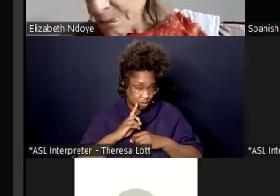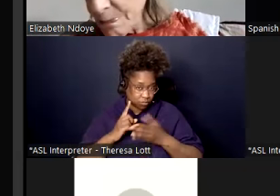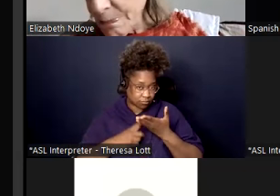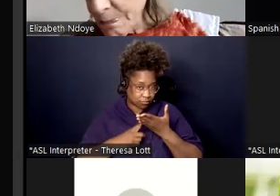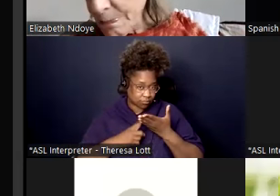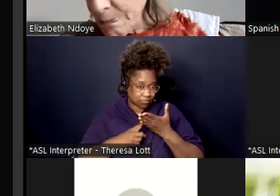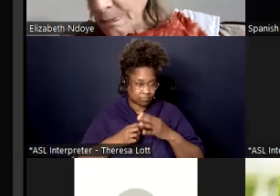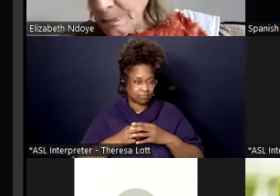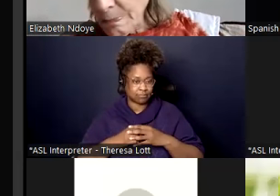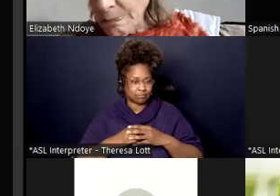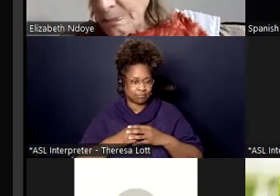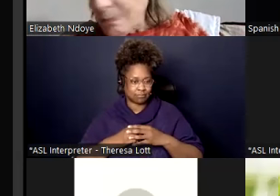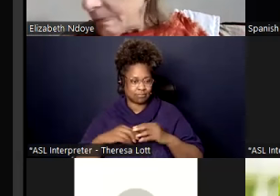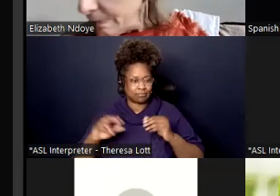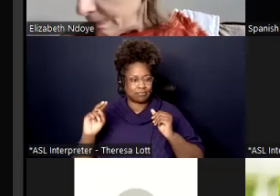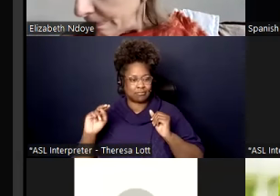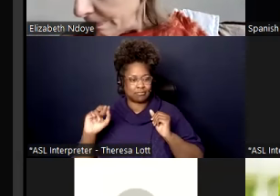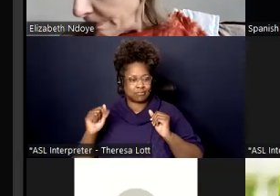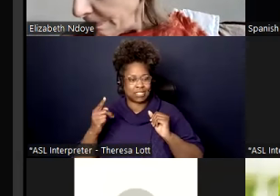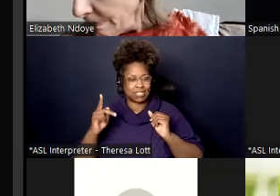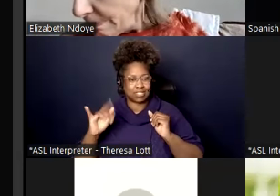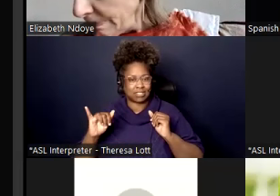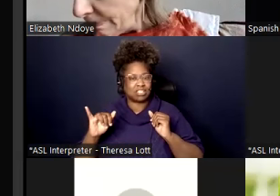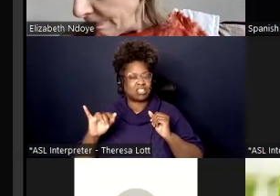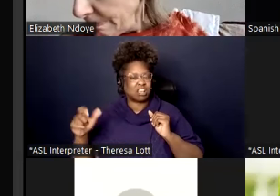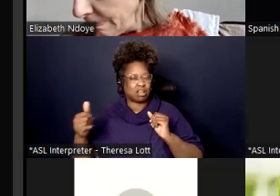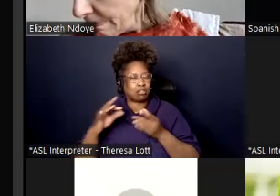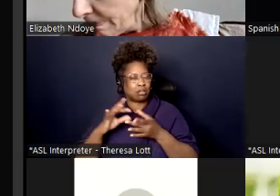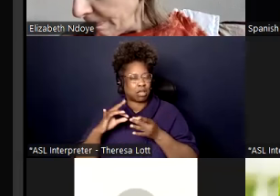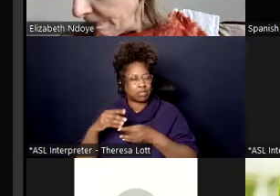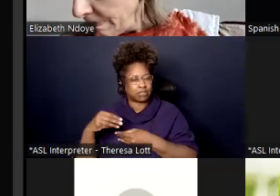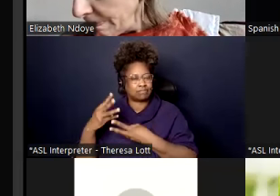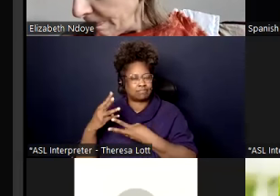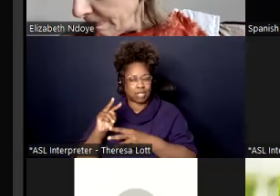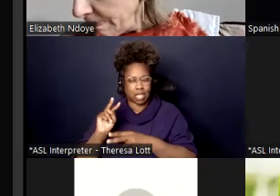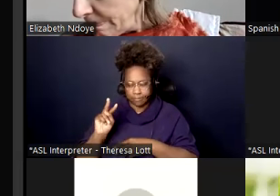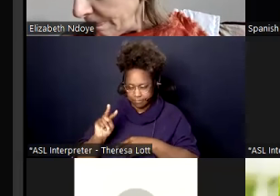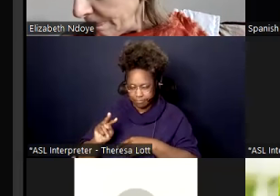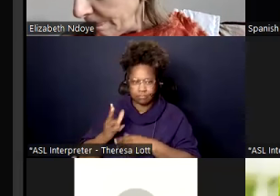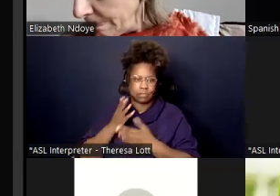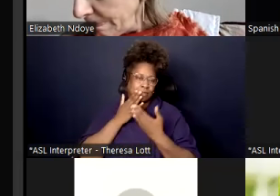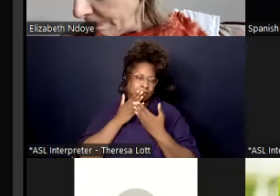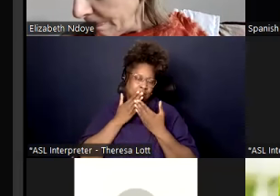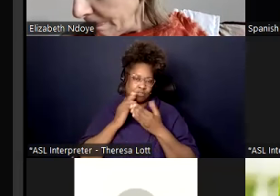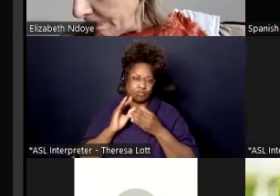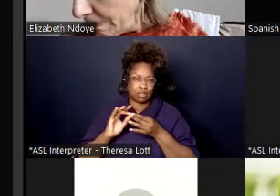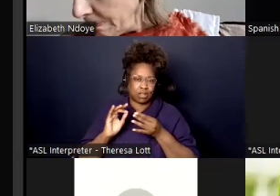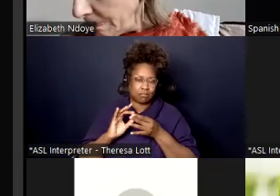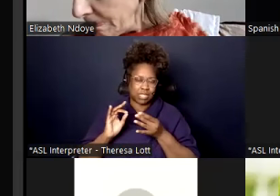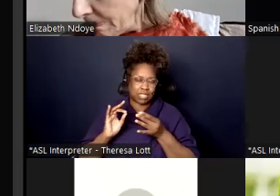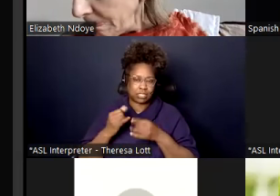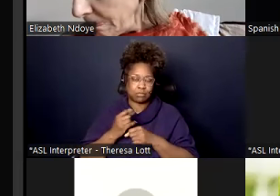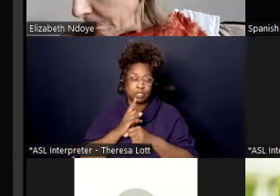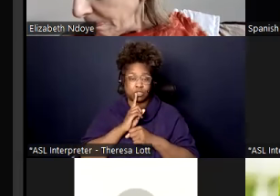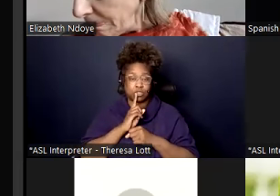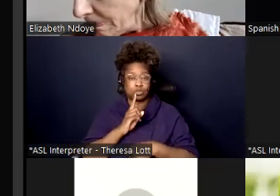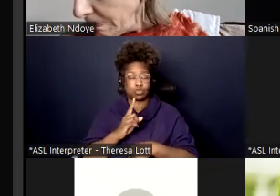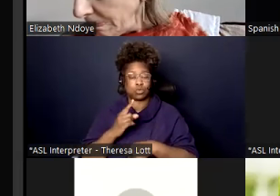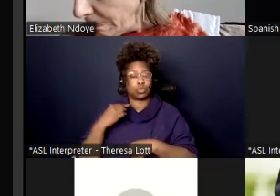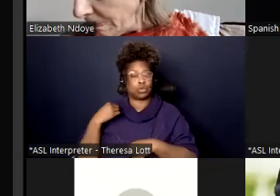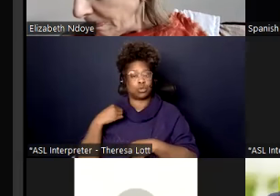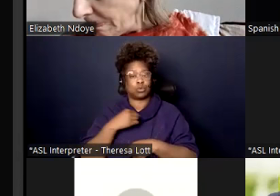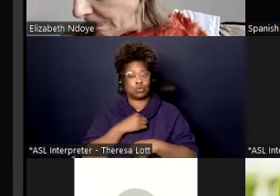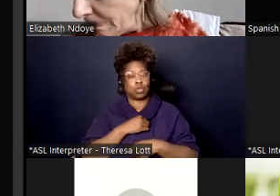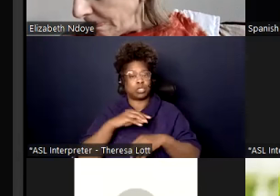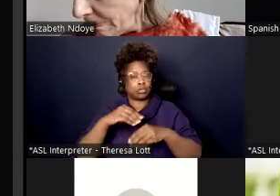I'm sort of bringing forward other comments from previous meetings, but I really, really appreciated the comments around, making sure that we're